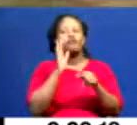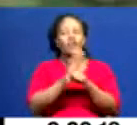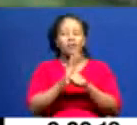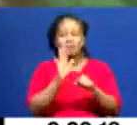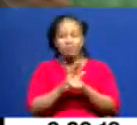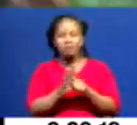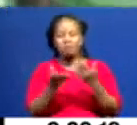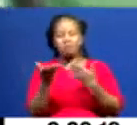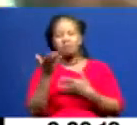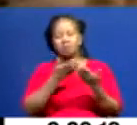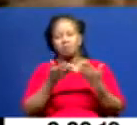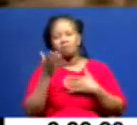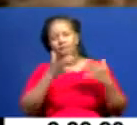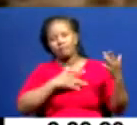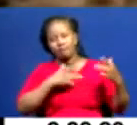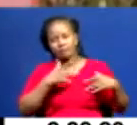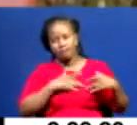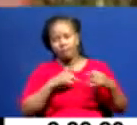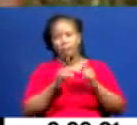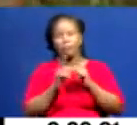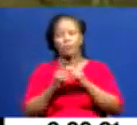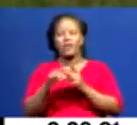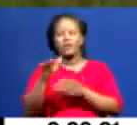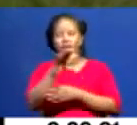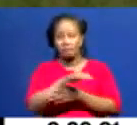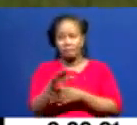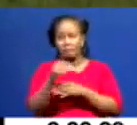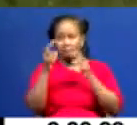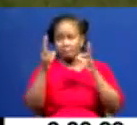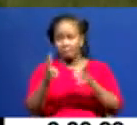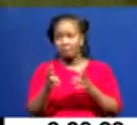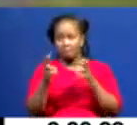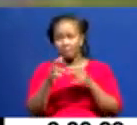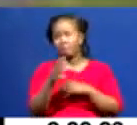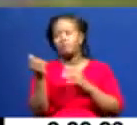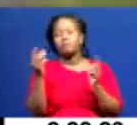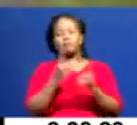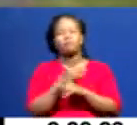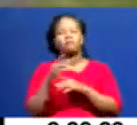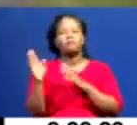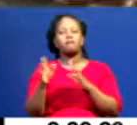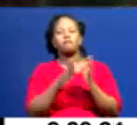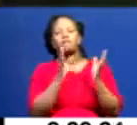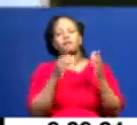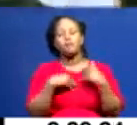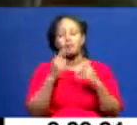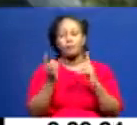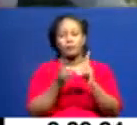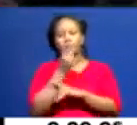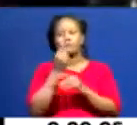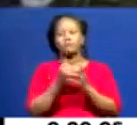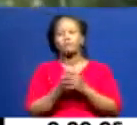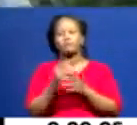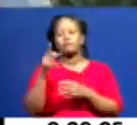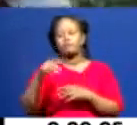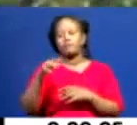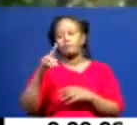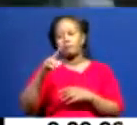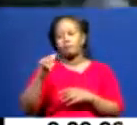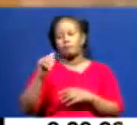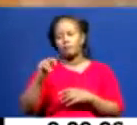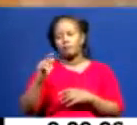ethical concerns and environmental issues, an alternative has been in the offing. Plant-based alternative milk from